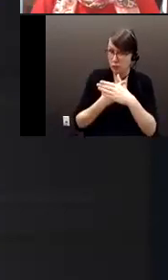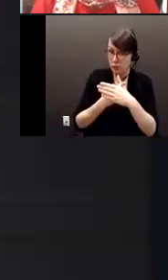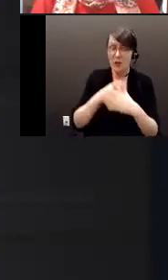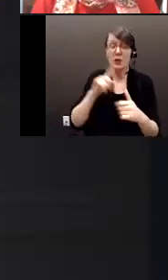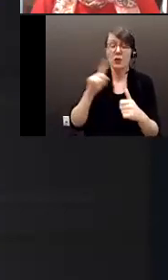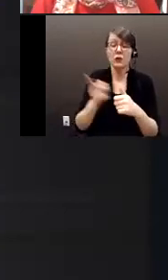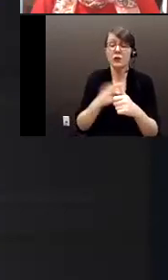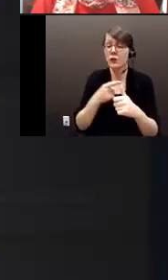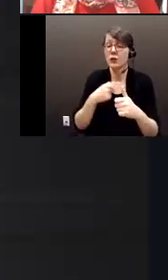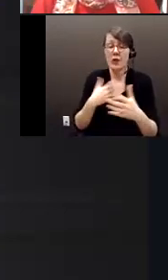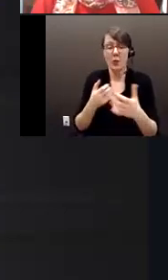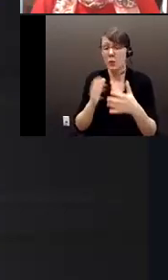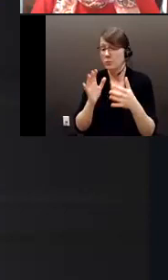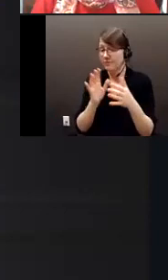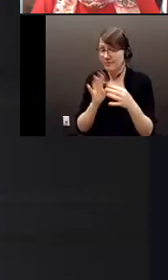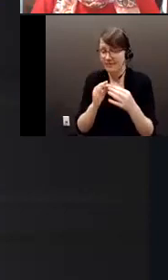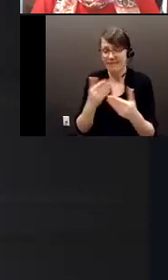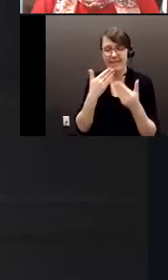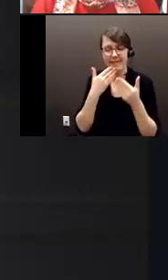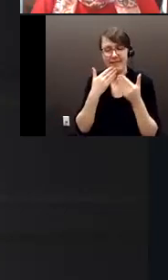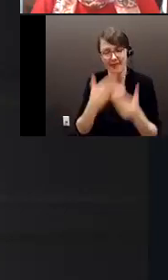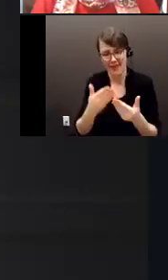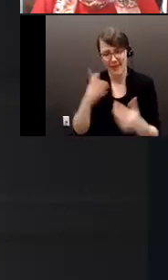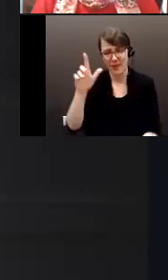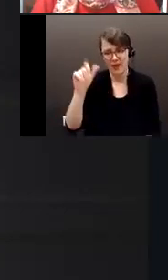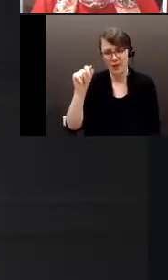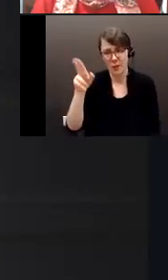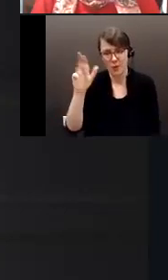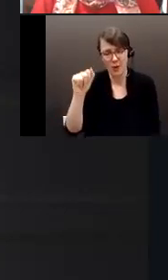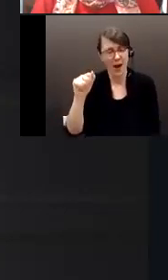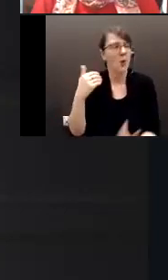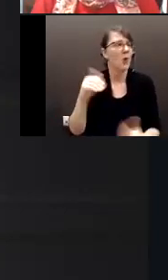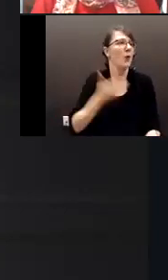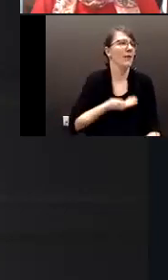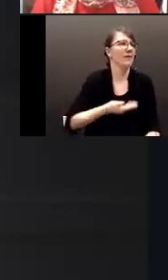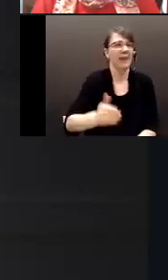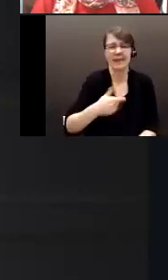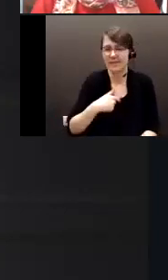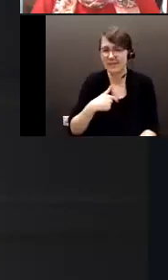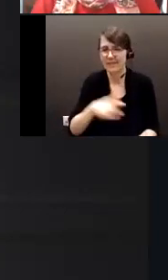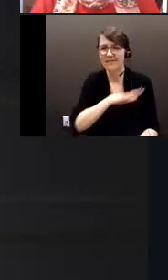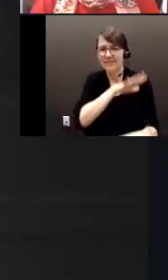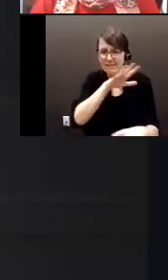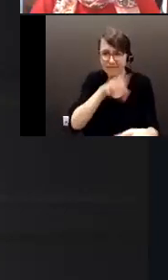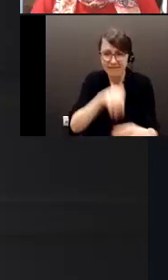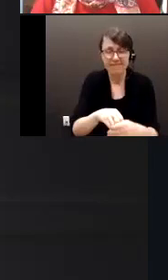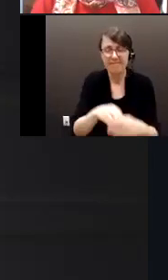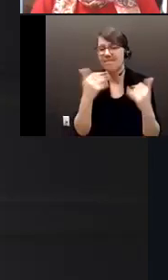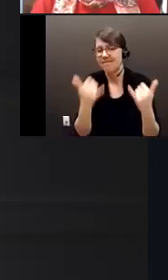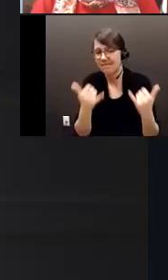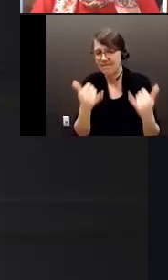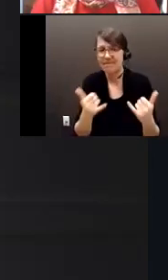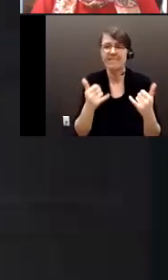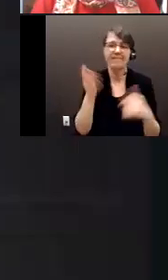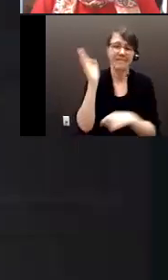do is to thank Laura so very much for inviting me to be a part of this webinar.